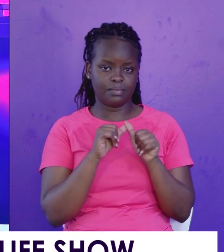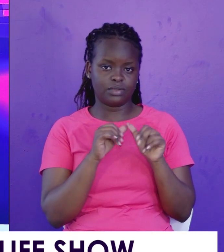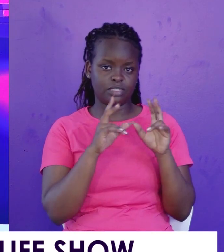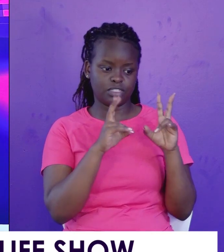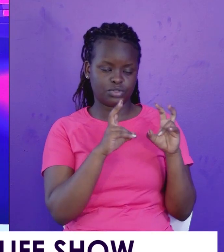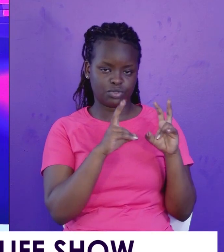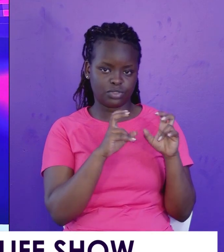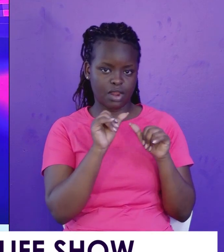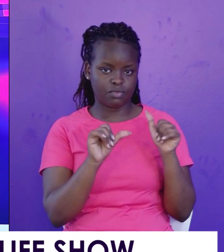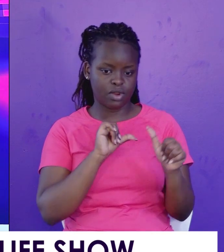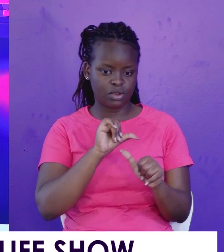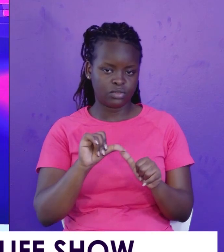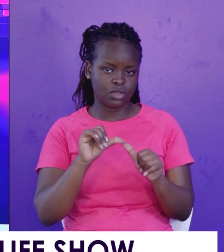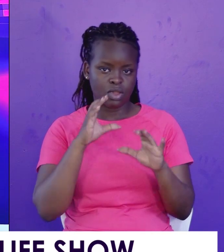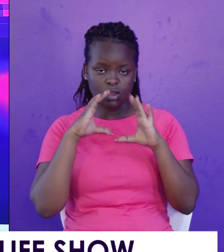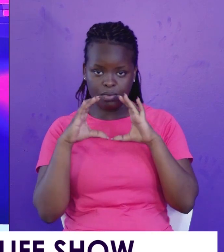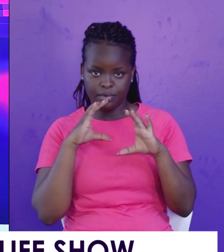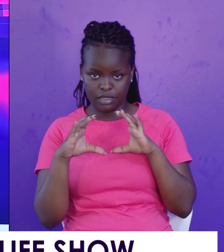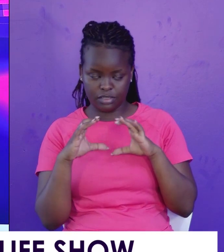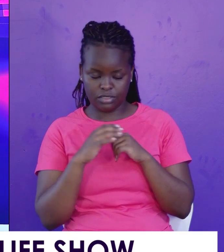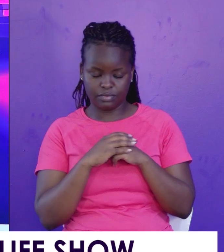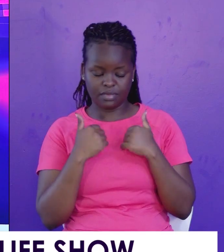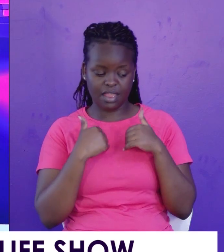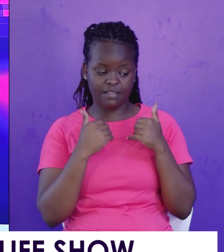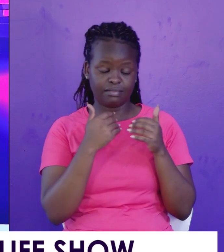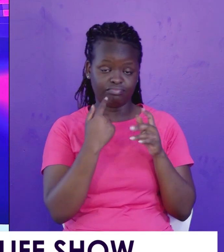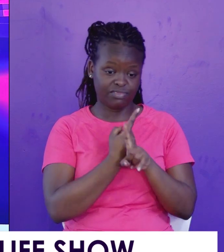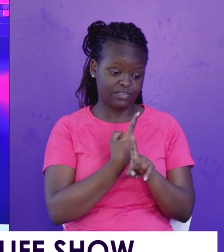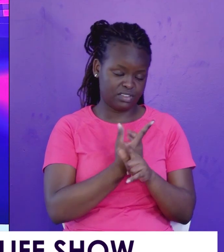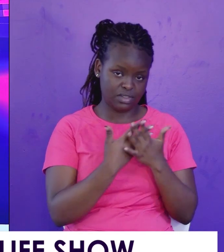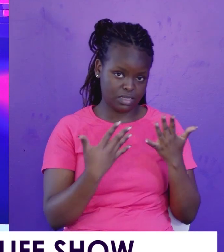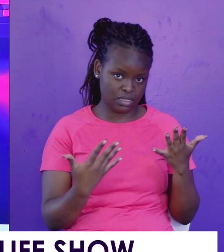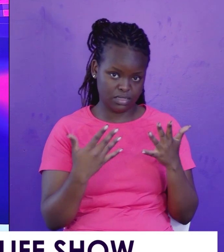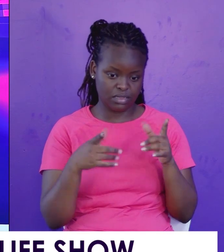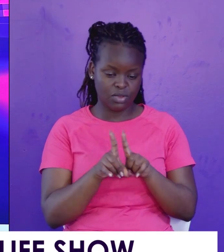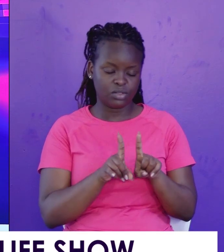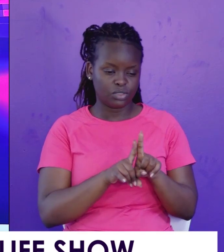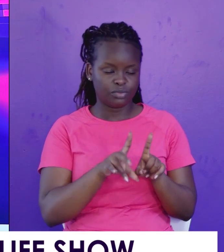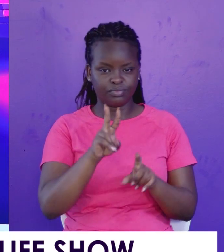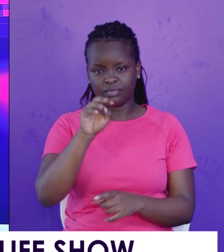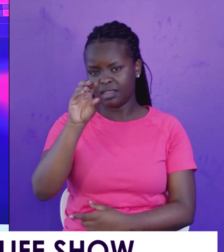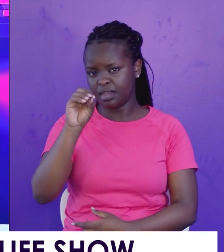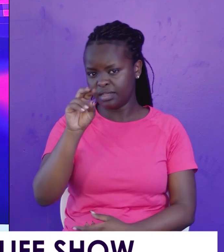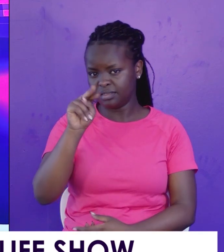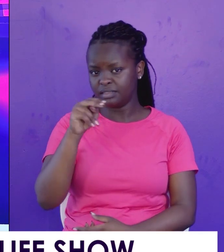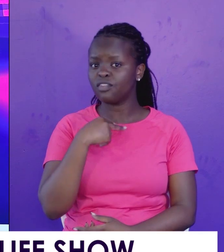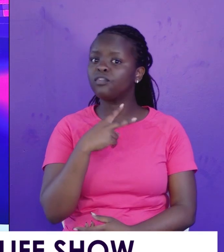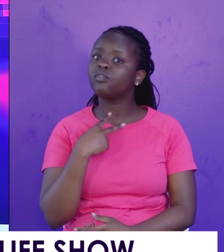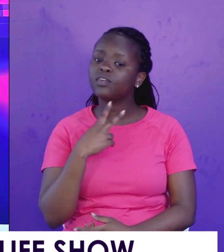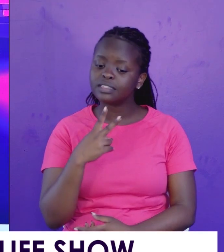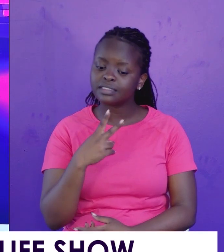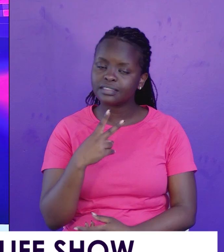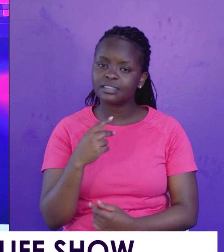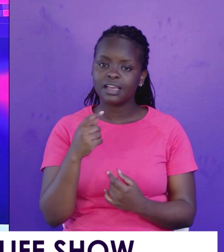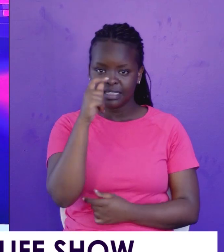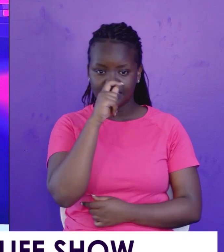around communication. There's all that. And that's why we are saying, even the non-verbal cues, communication is a very... Yeah, I've heard of